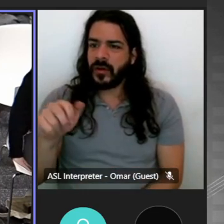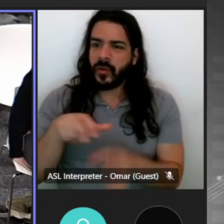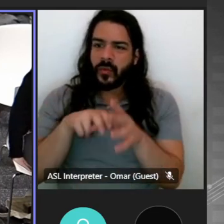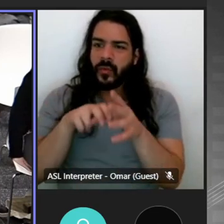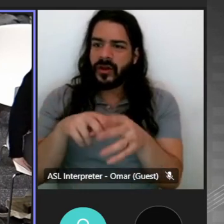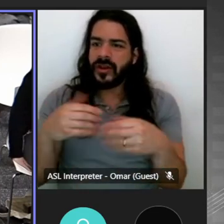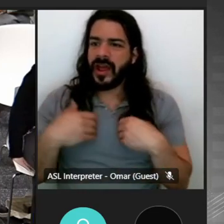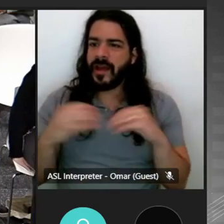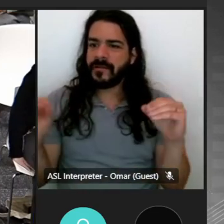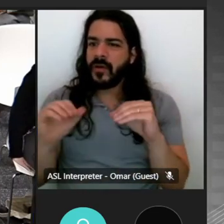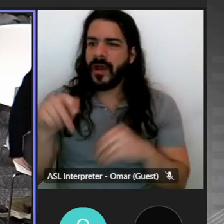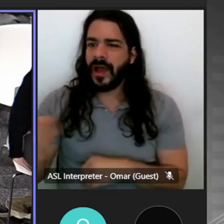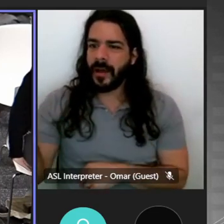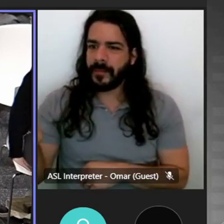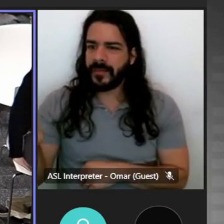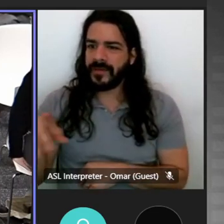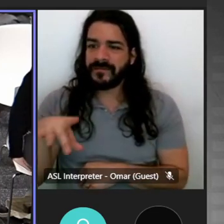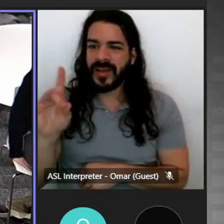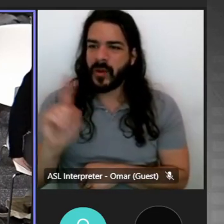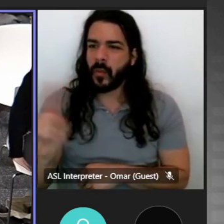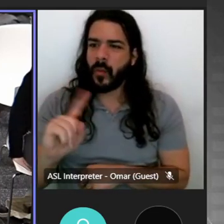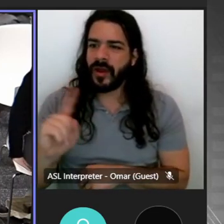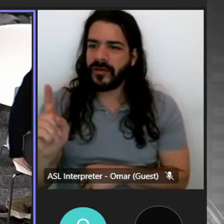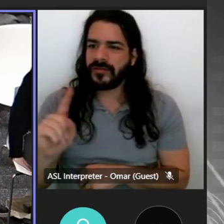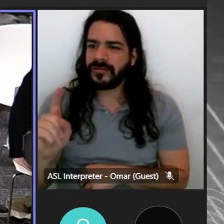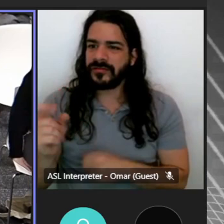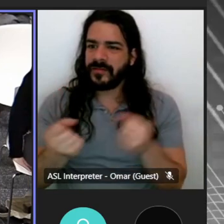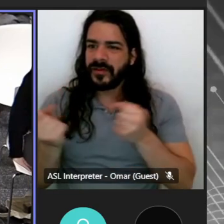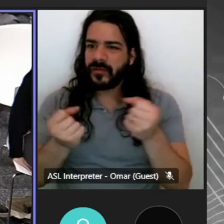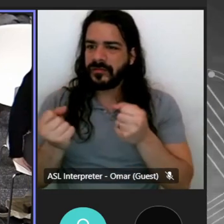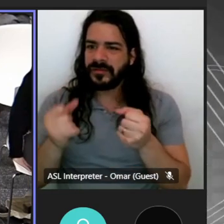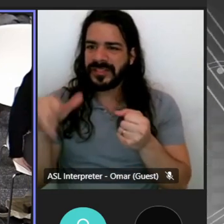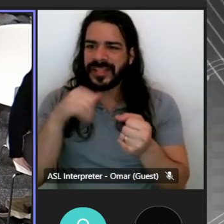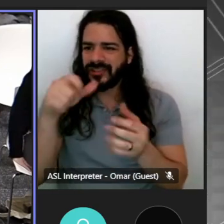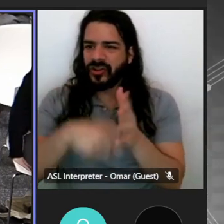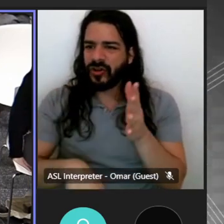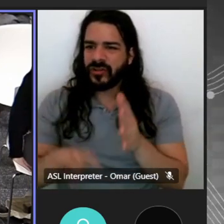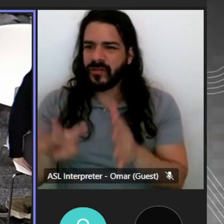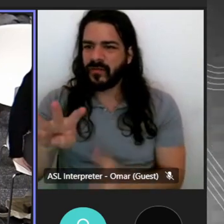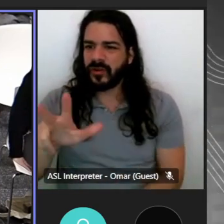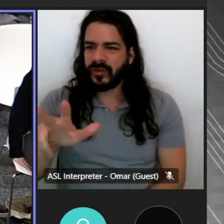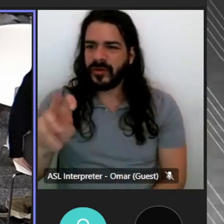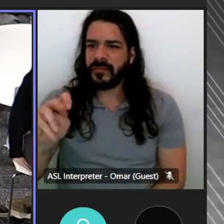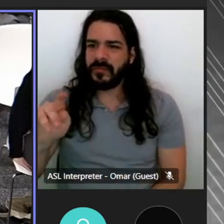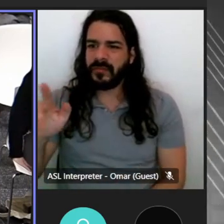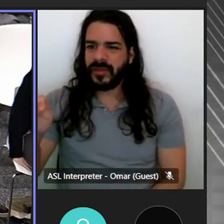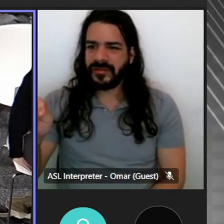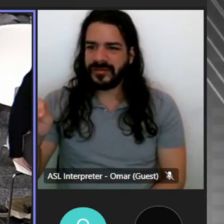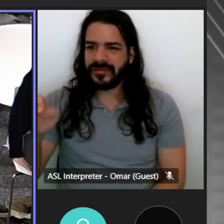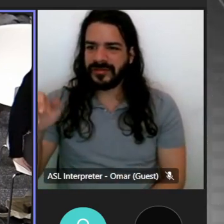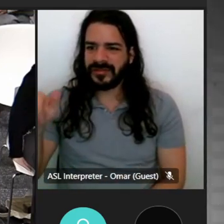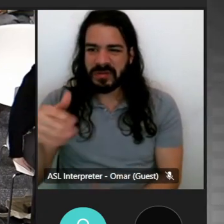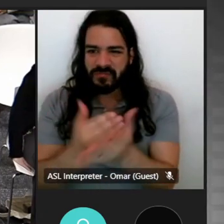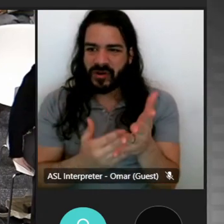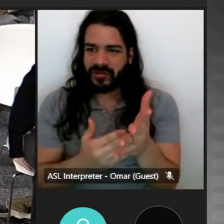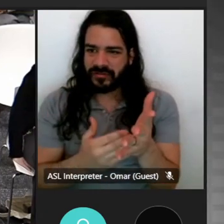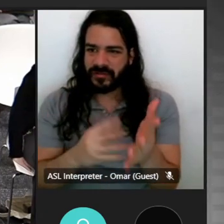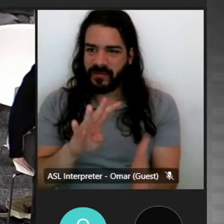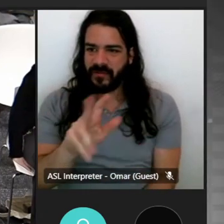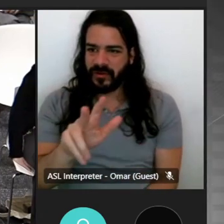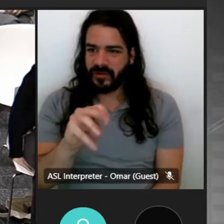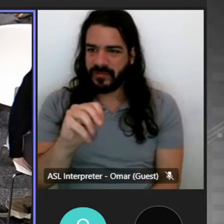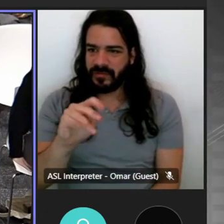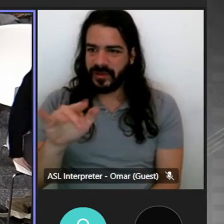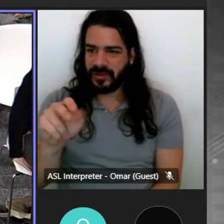do not have an app to find out where their vehicles are. That does not cost $43 million. That is a fraction